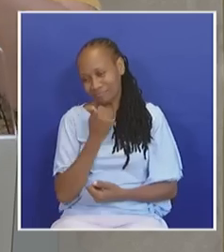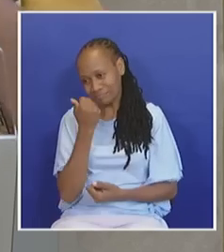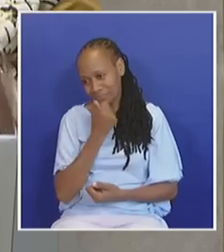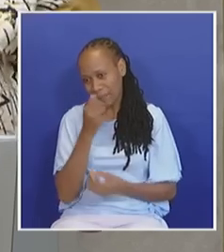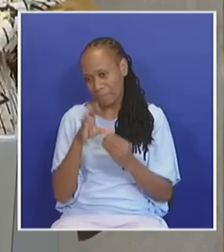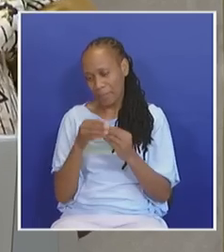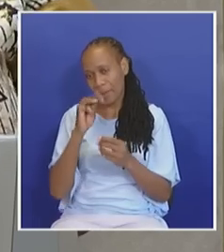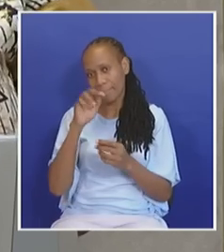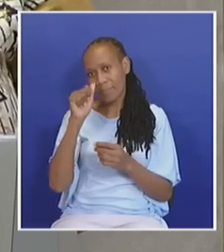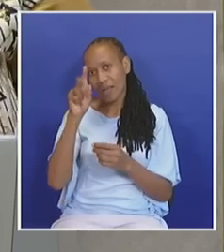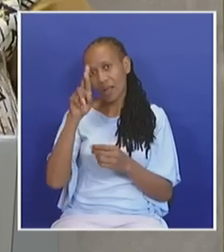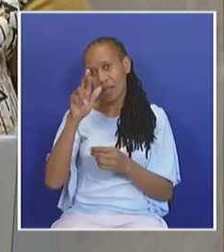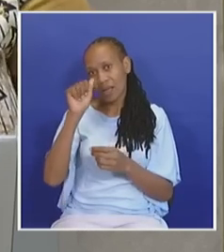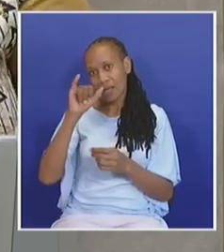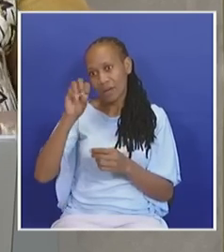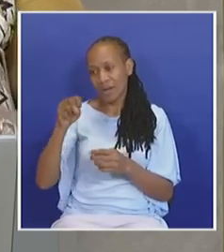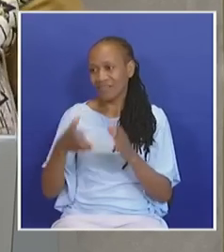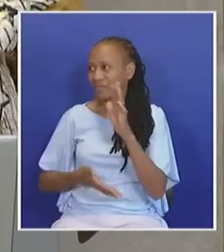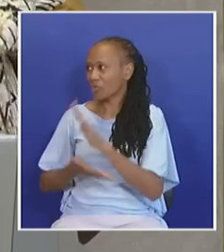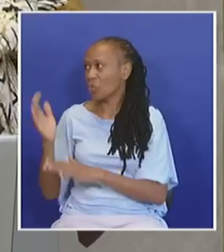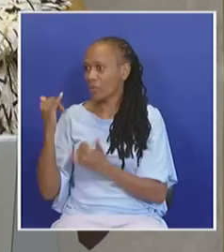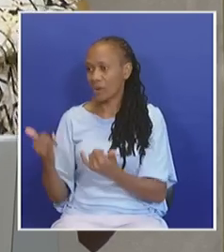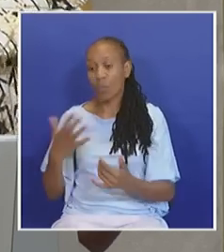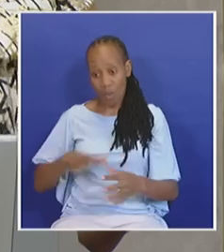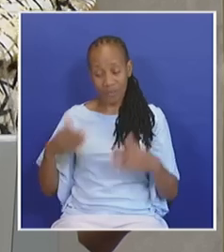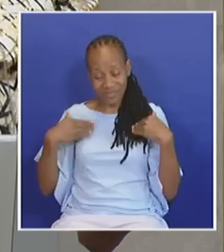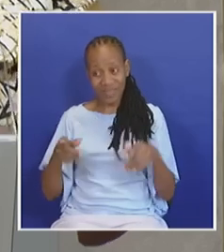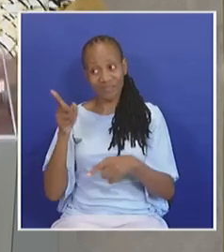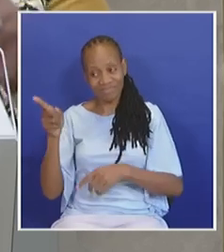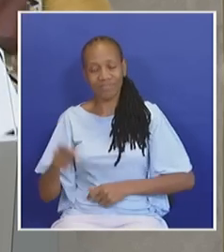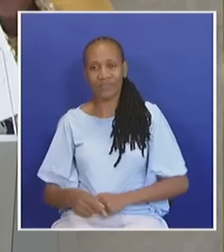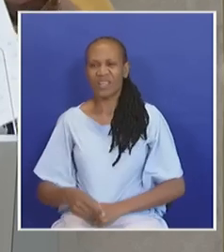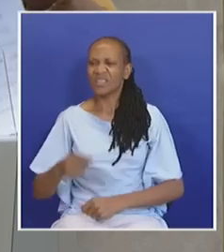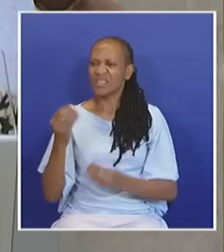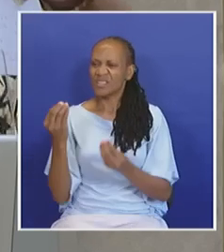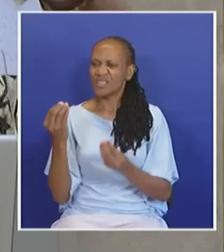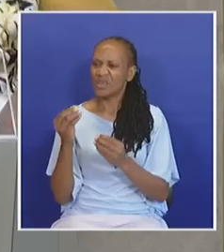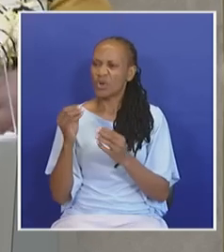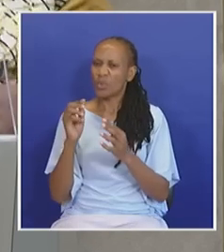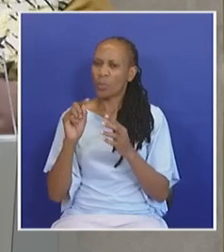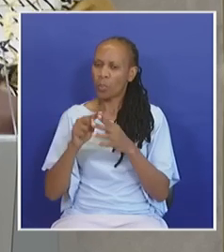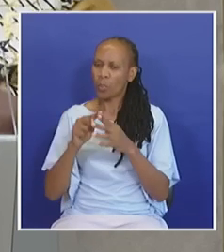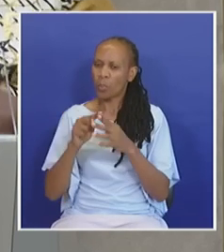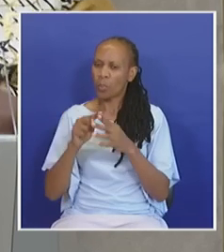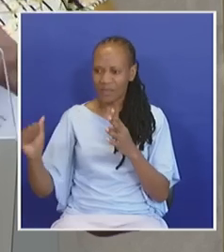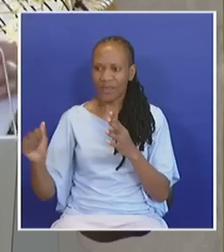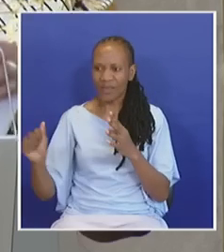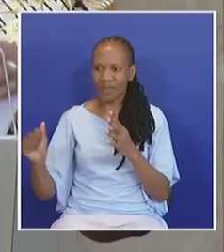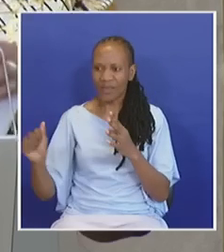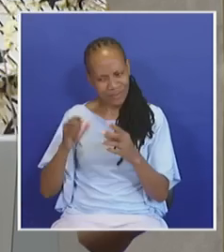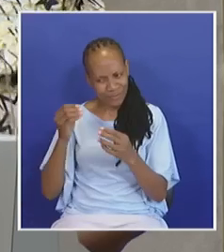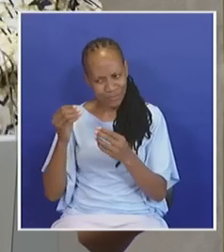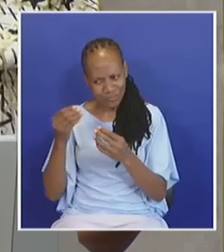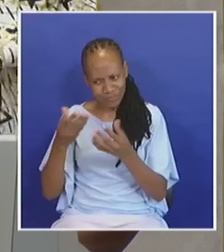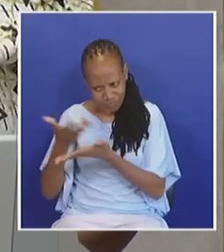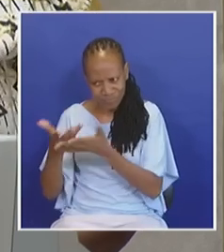to start with her. I really appreciate some of the things that she said, but I want to talk to her about sports facilities.